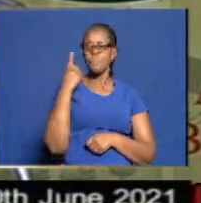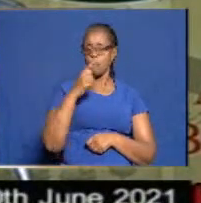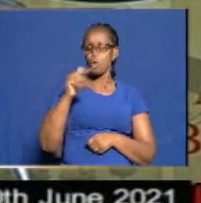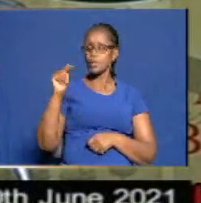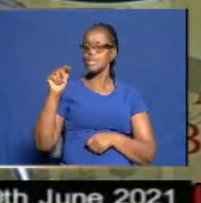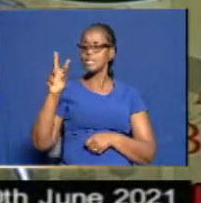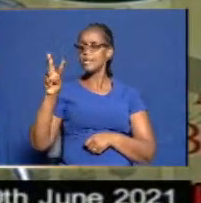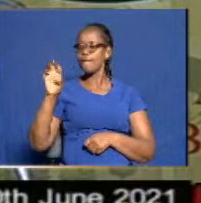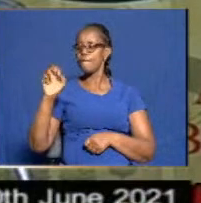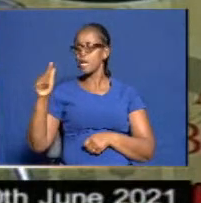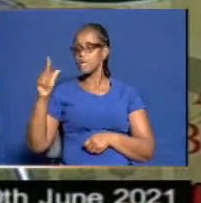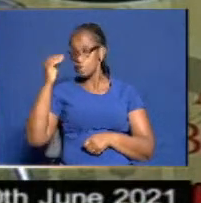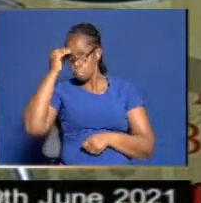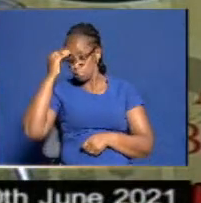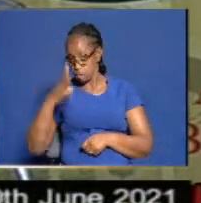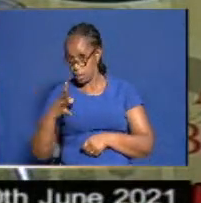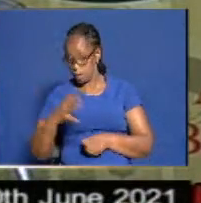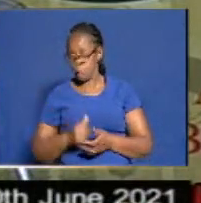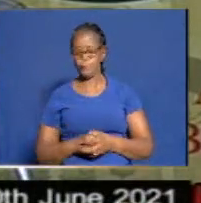students. Further,